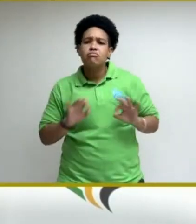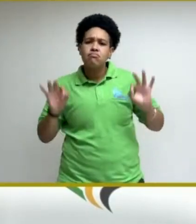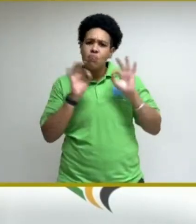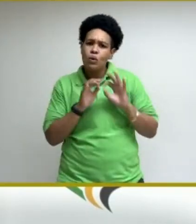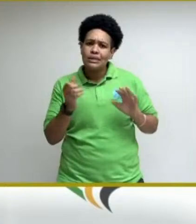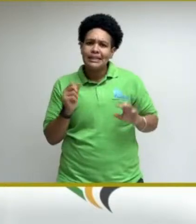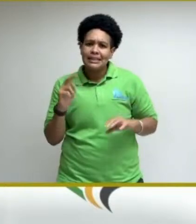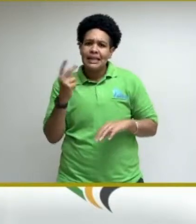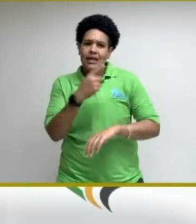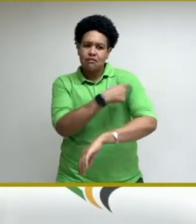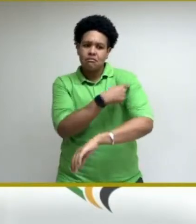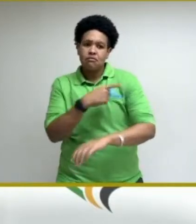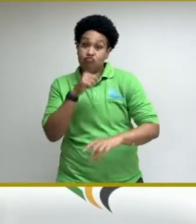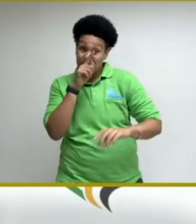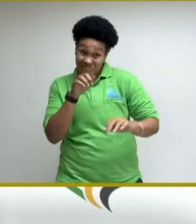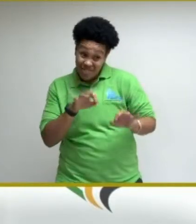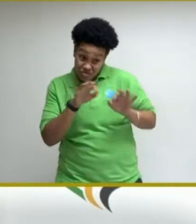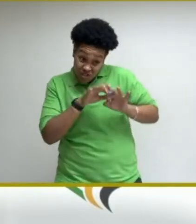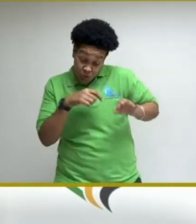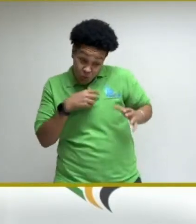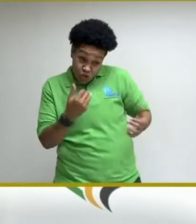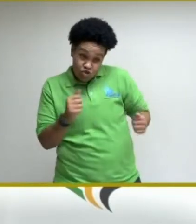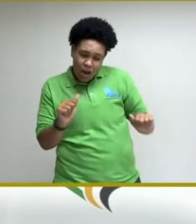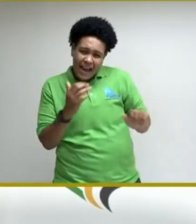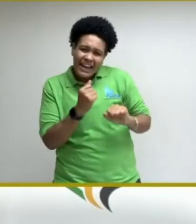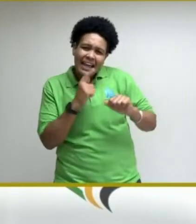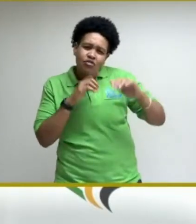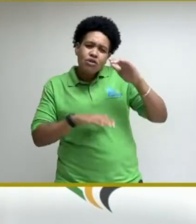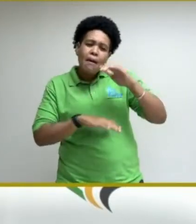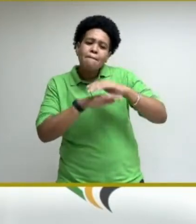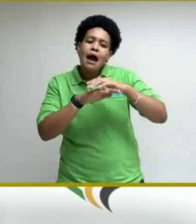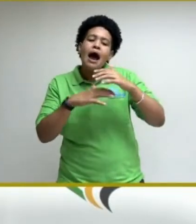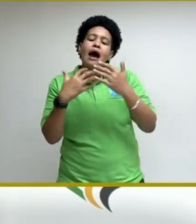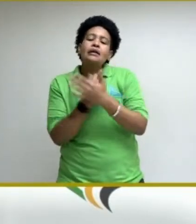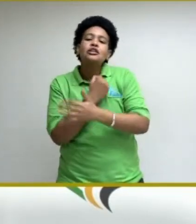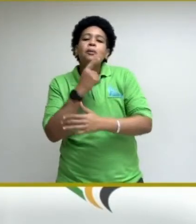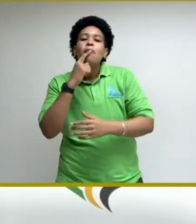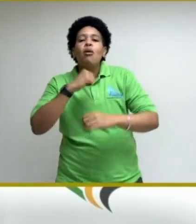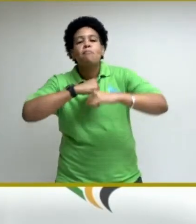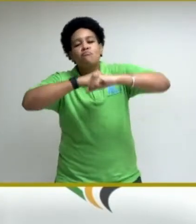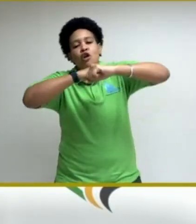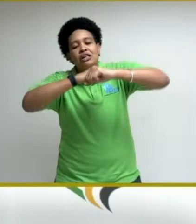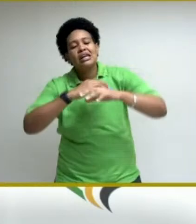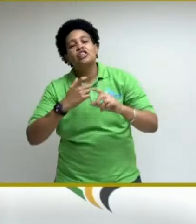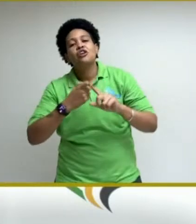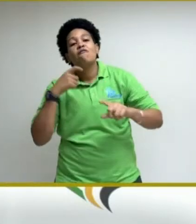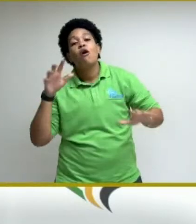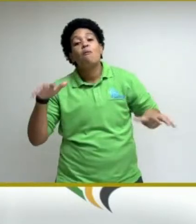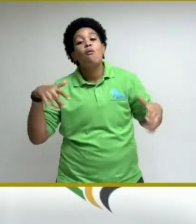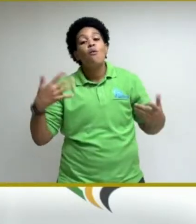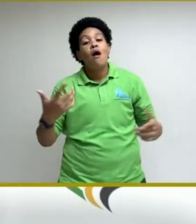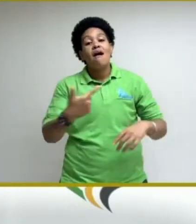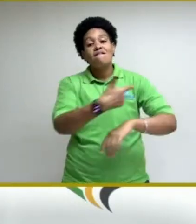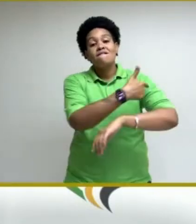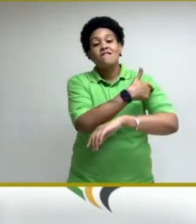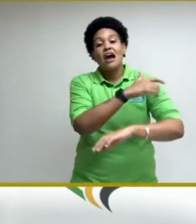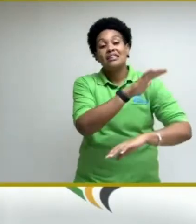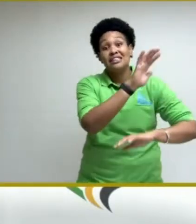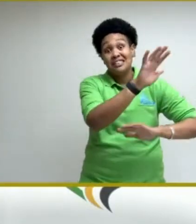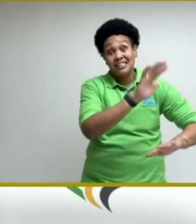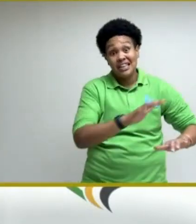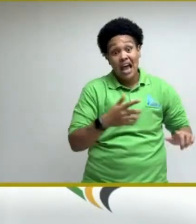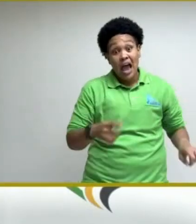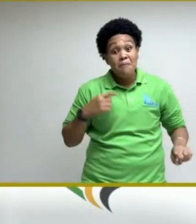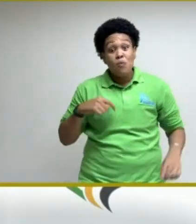important. It's critical as we seek to get the maximum protection from the vaccines. And